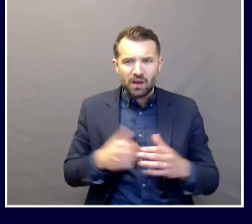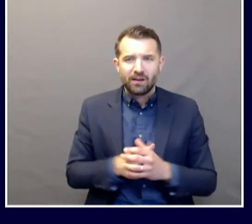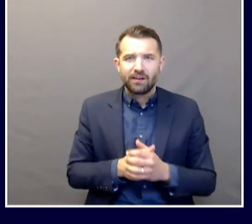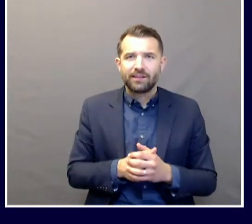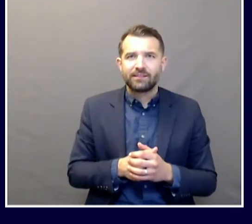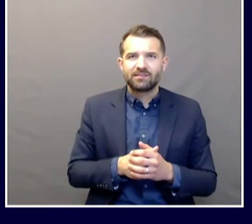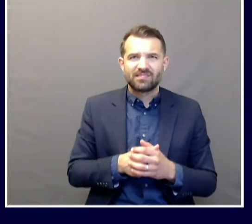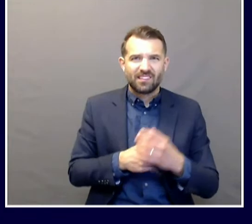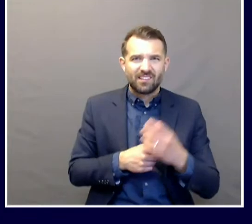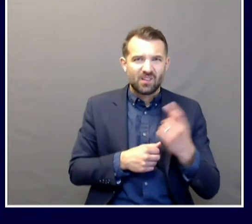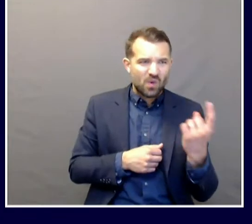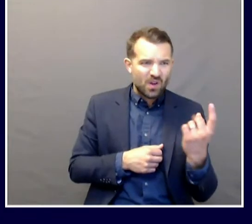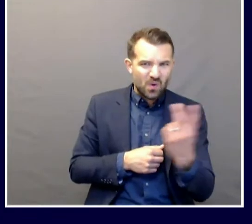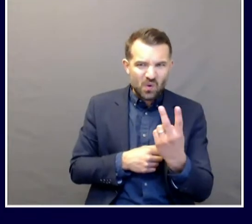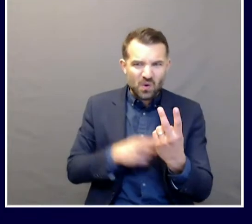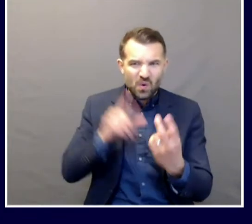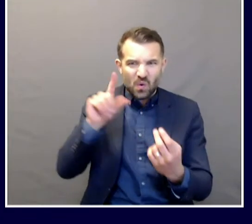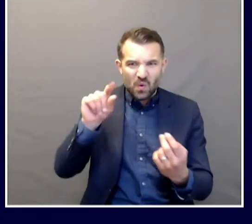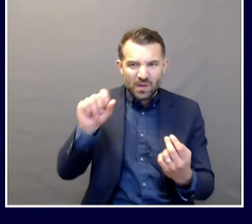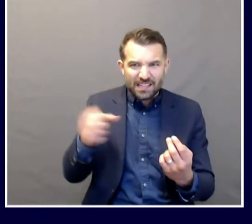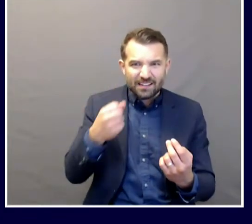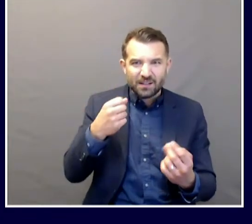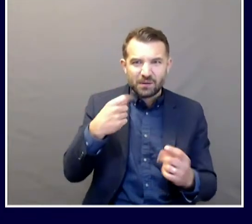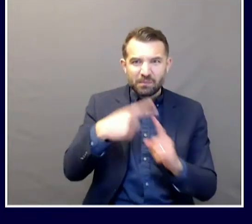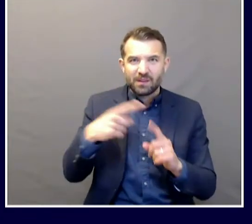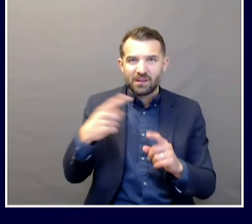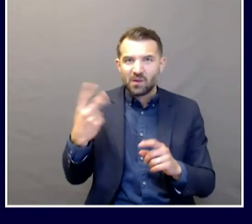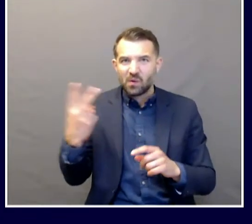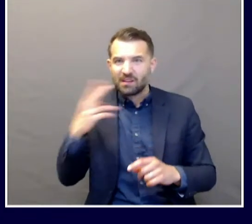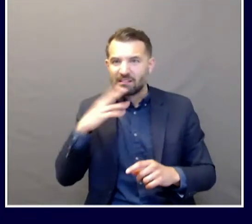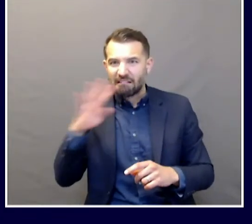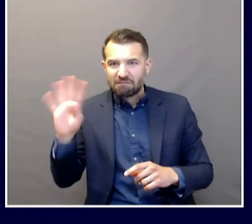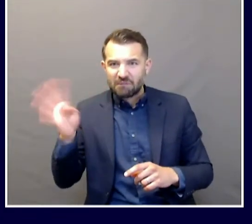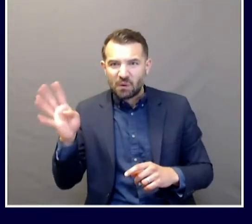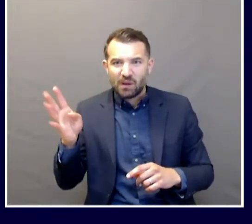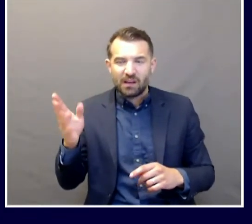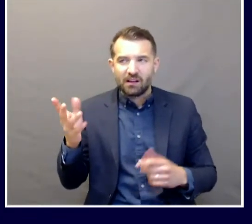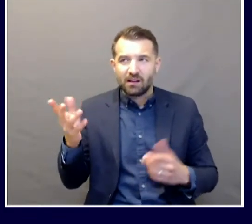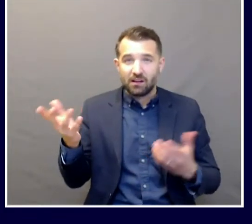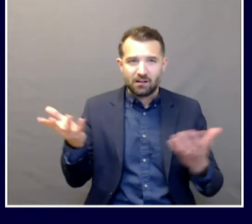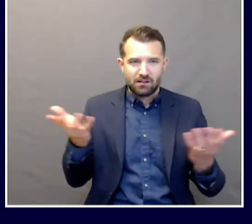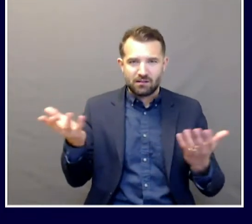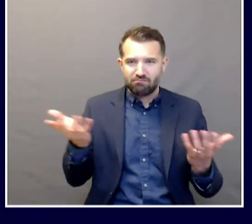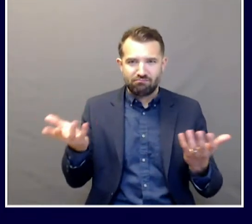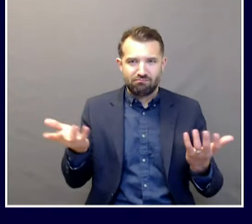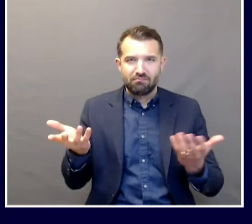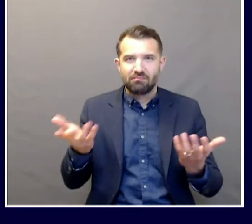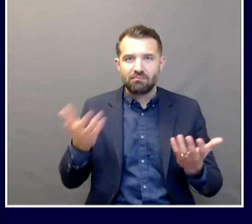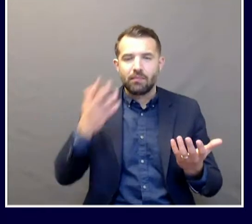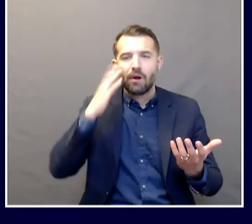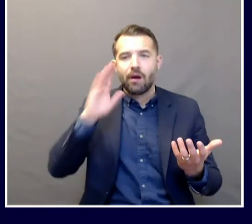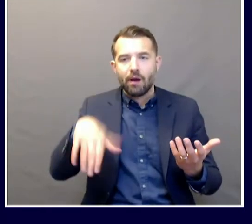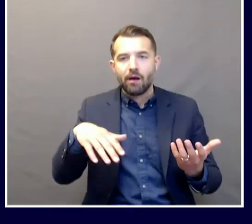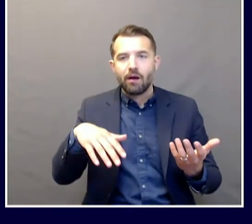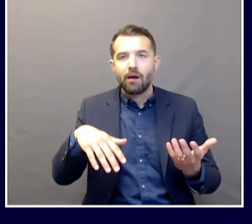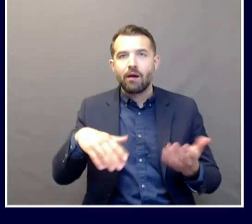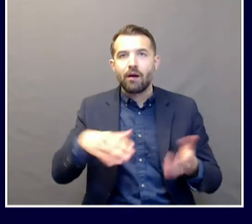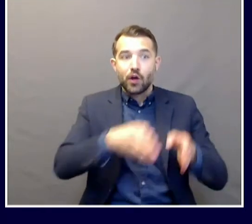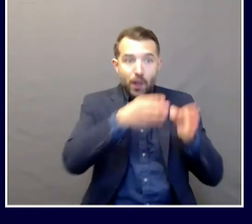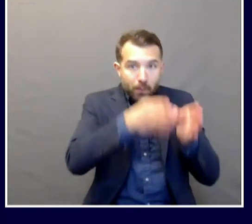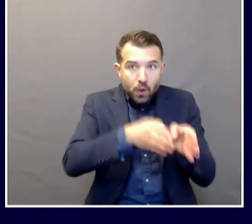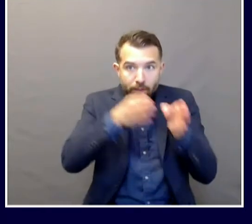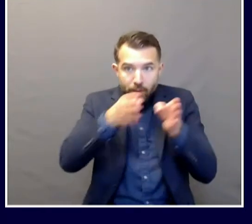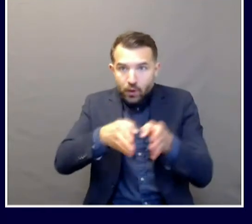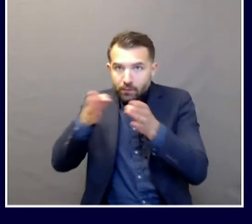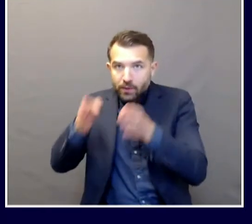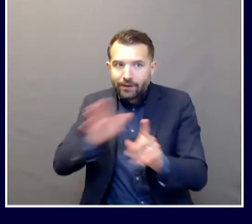giving anything away that would identify them, do you know if there were some other conditions that might have contributed to their deaths as well? Or